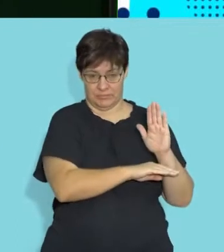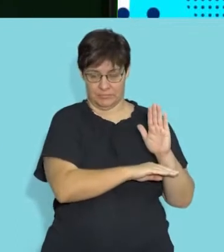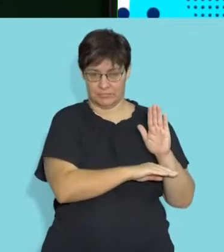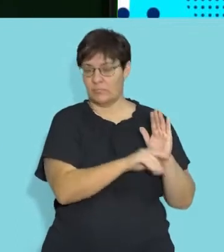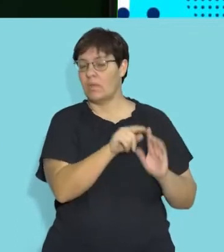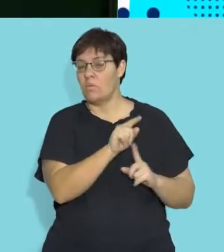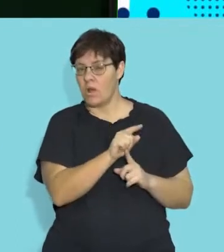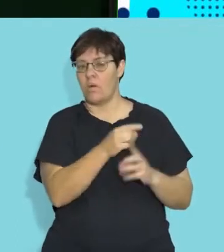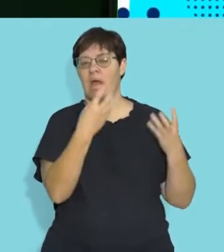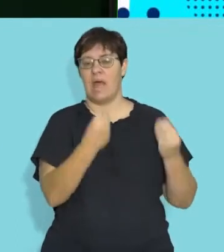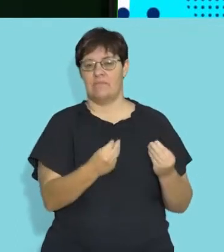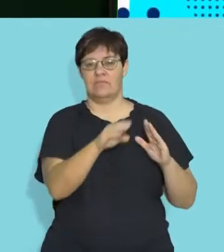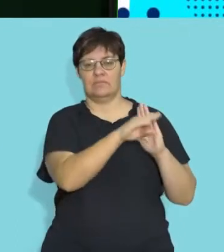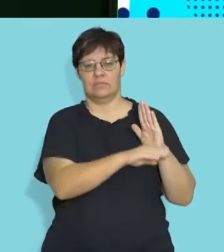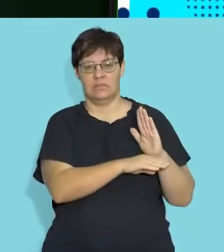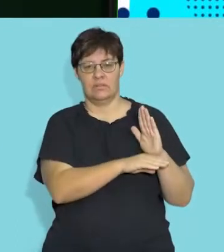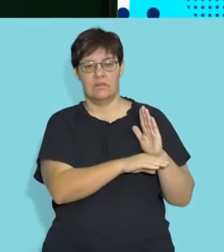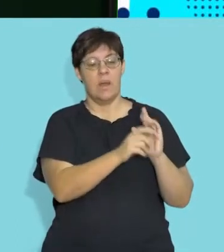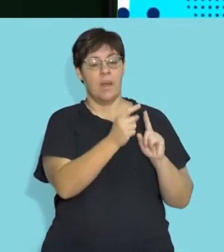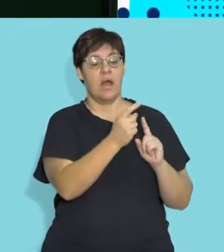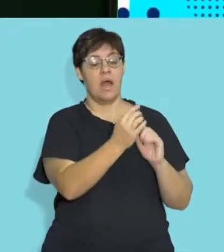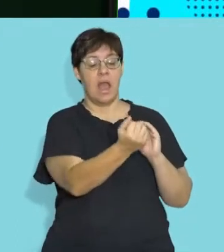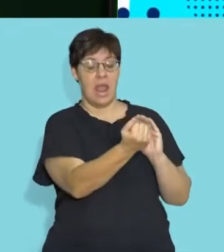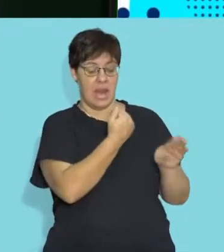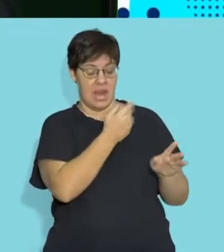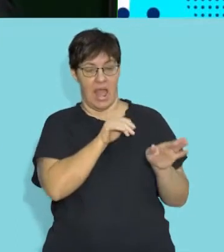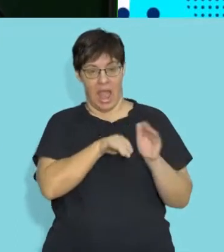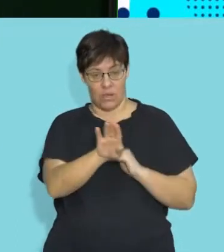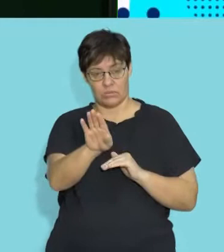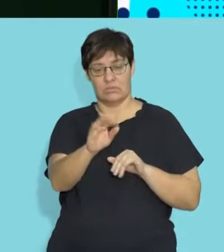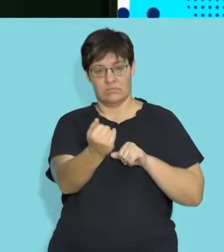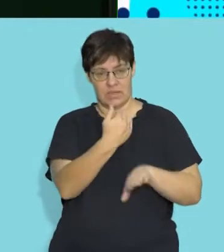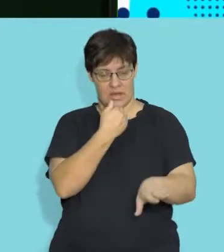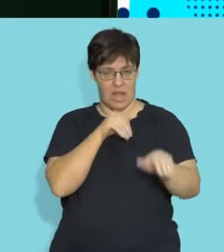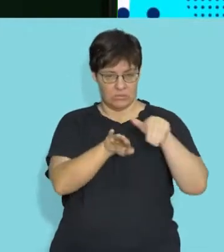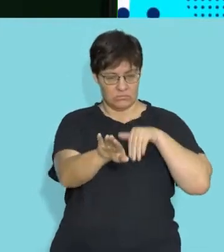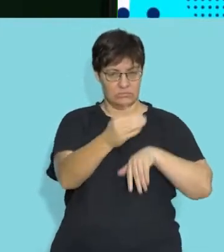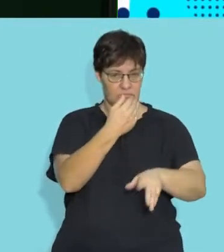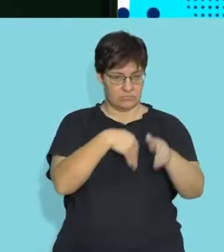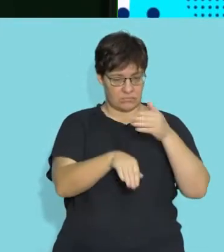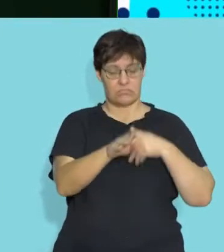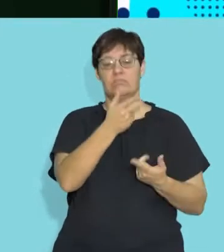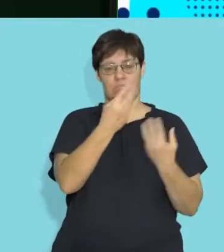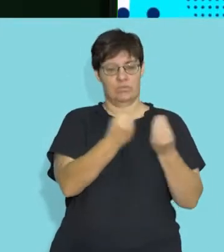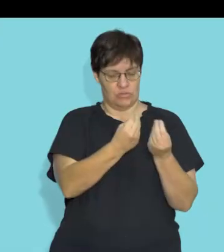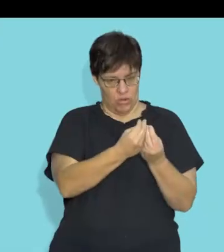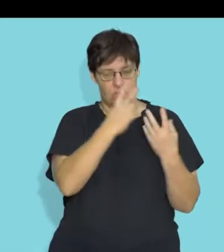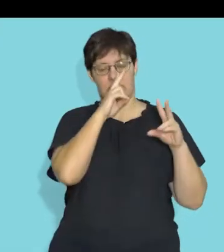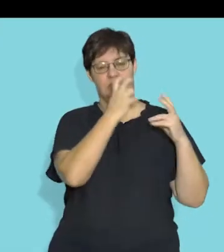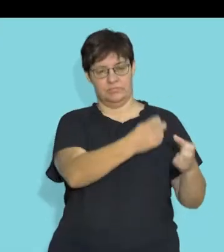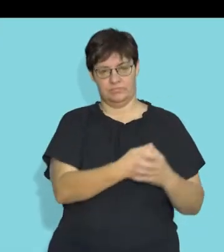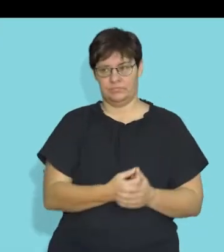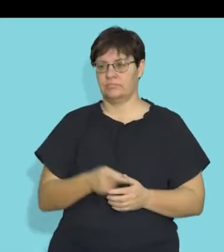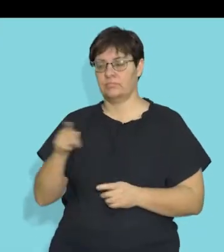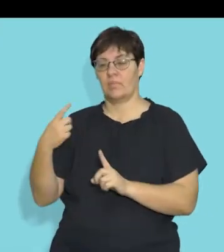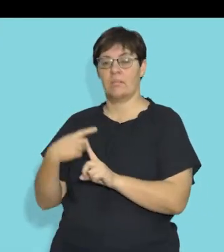because you are keeping a record of the inflow as well as outflow of stock. Right, what's the advantage of